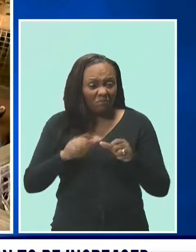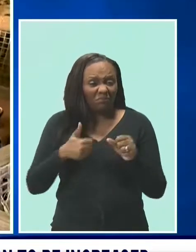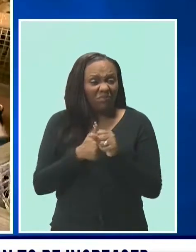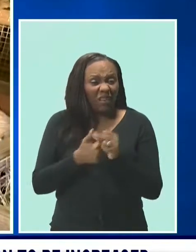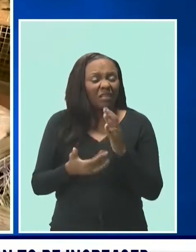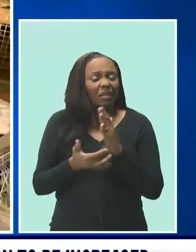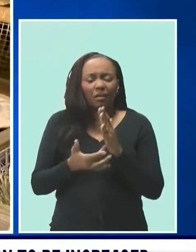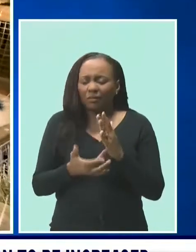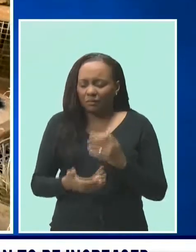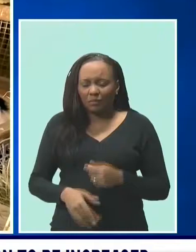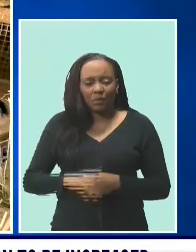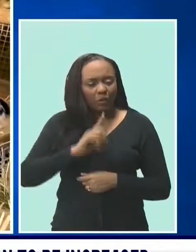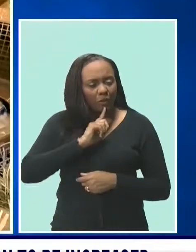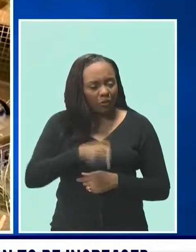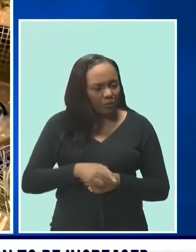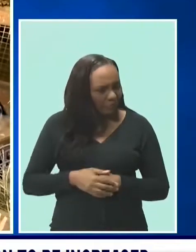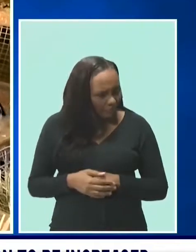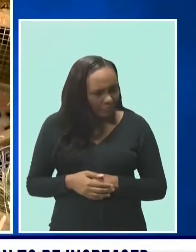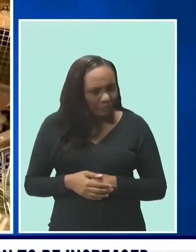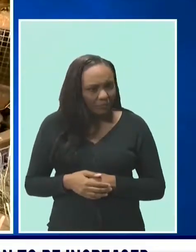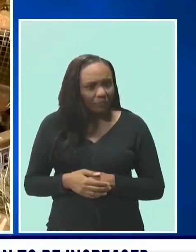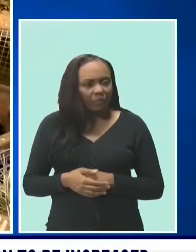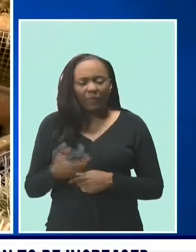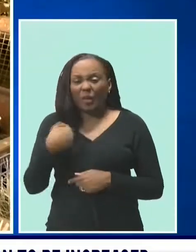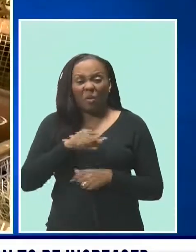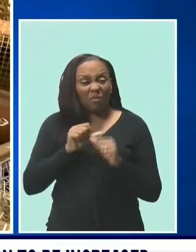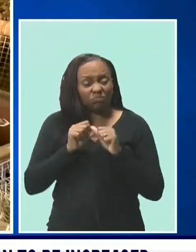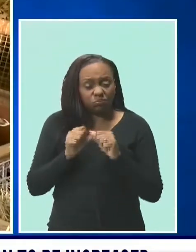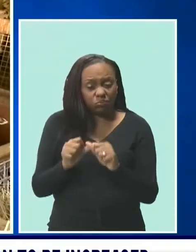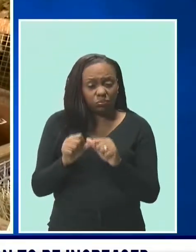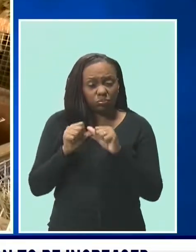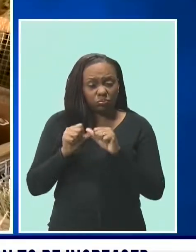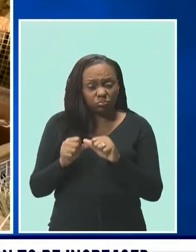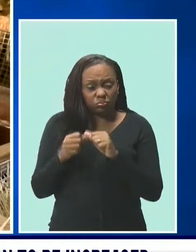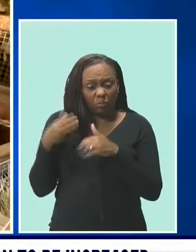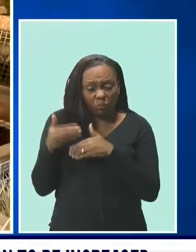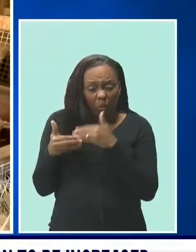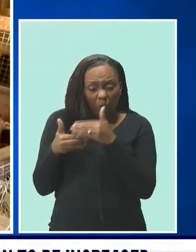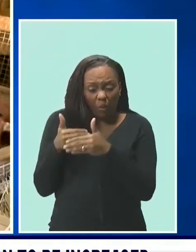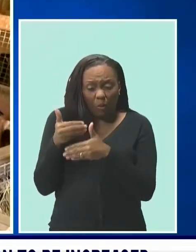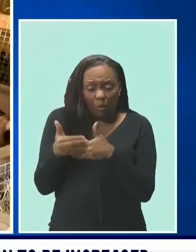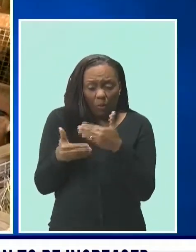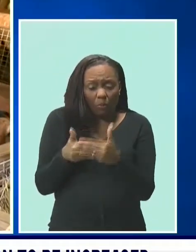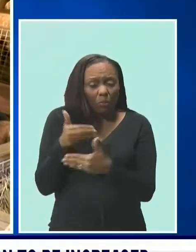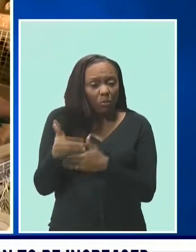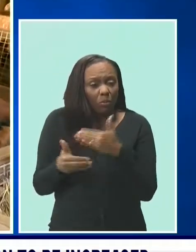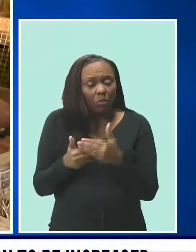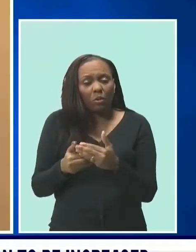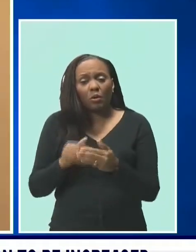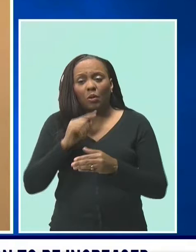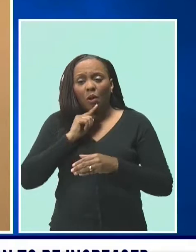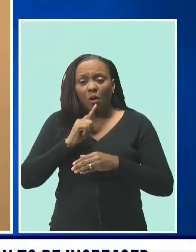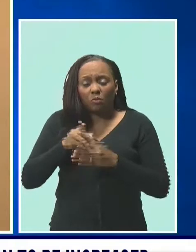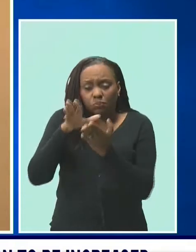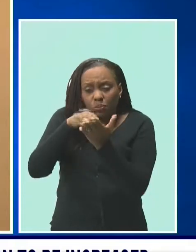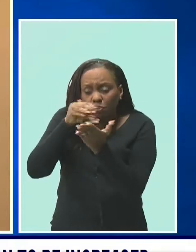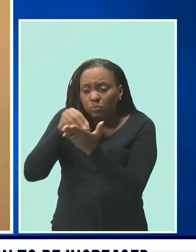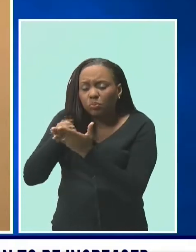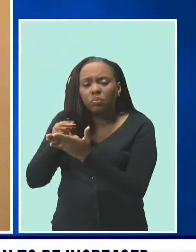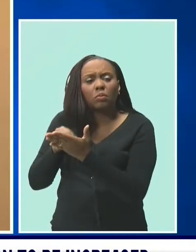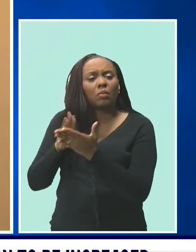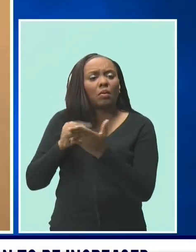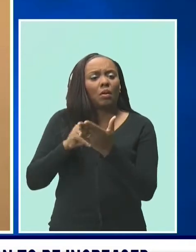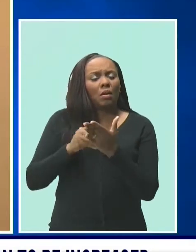to animal husbandry. We have consistently over the years sought to advance the sector and maintain